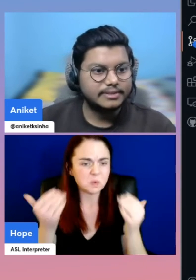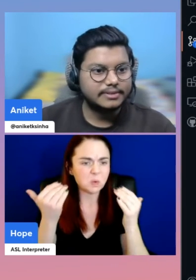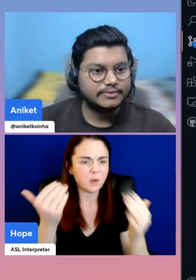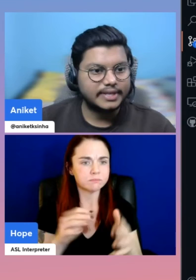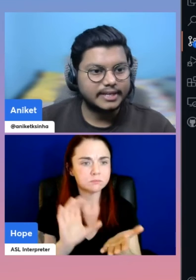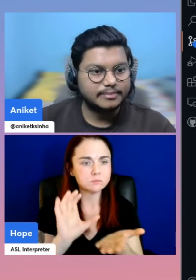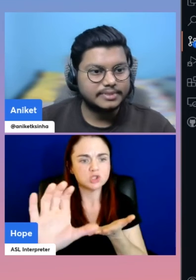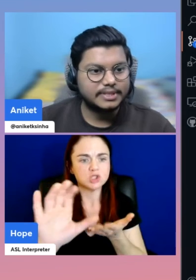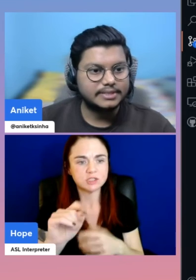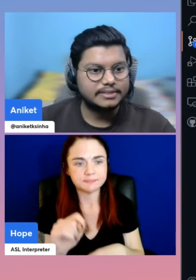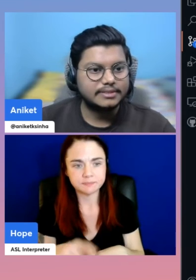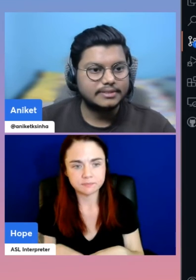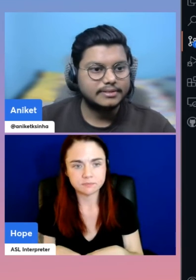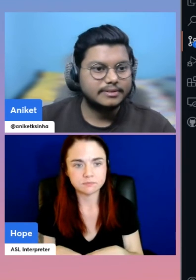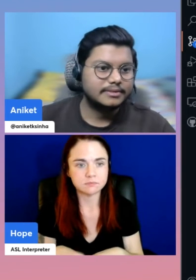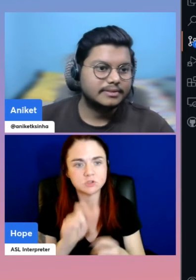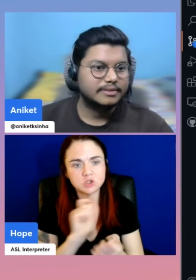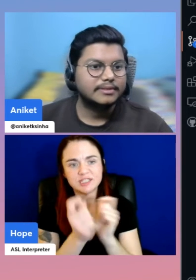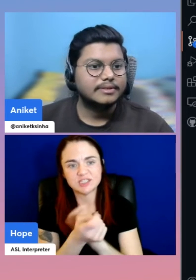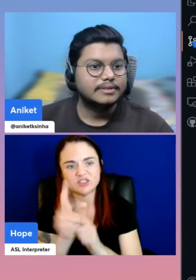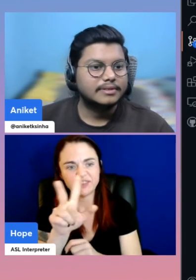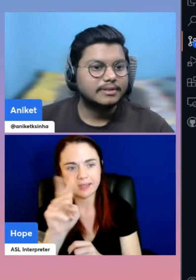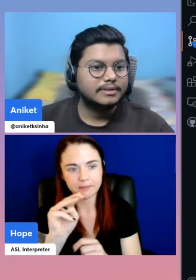Change the VM size.